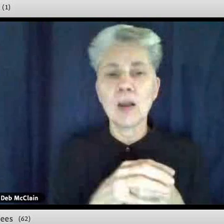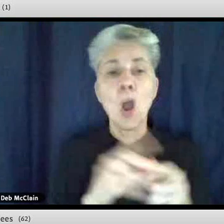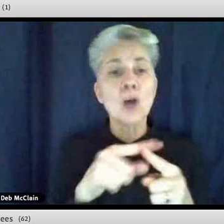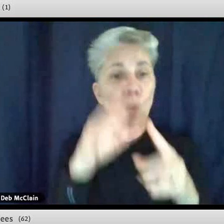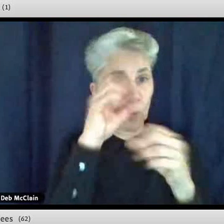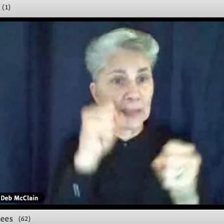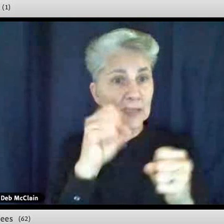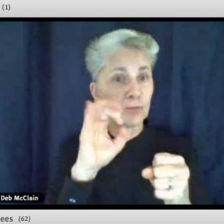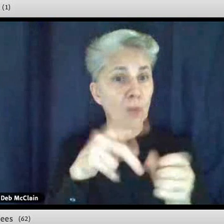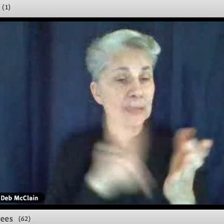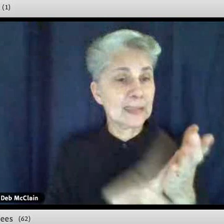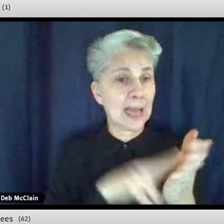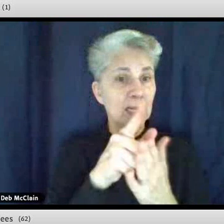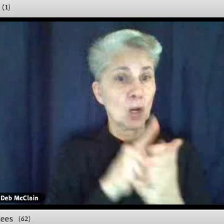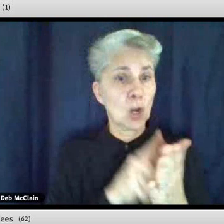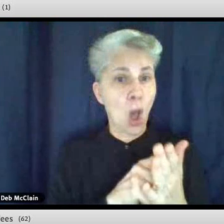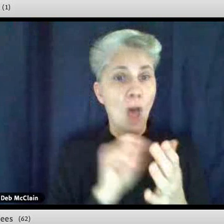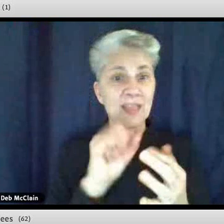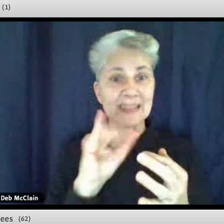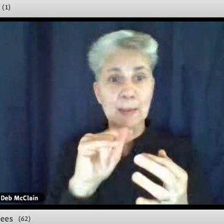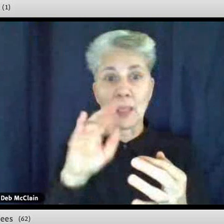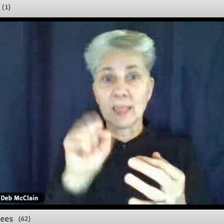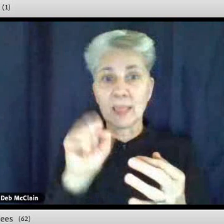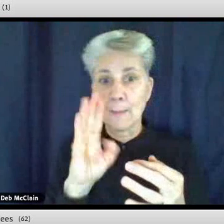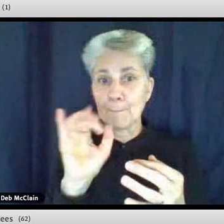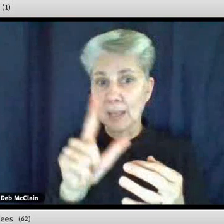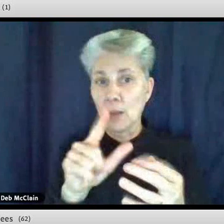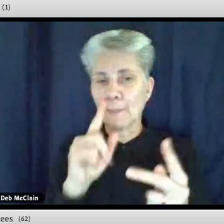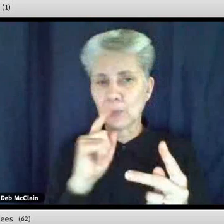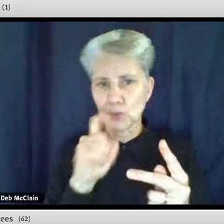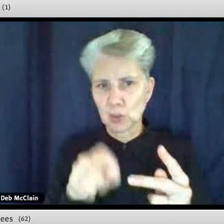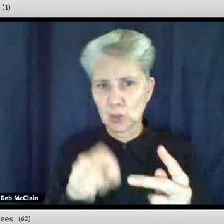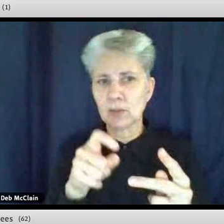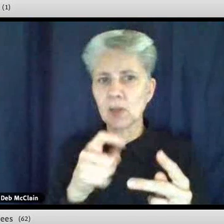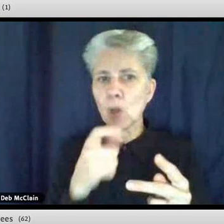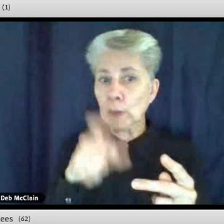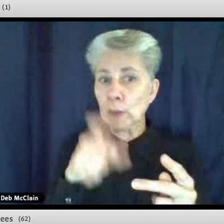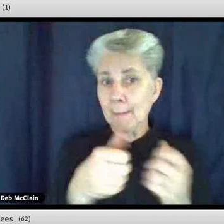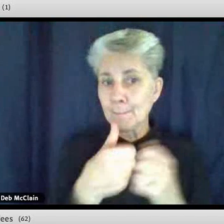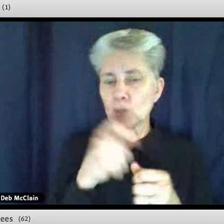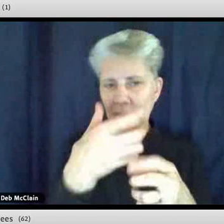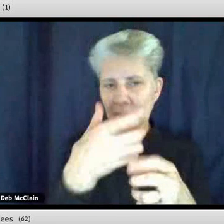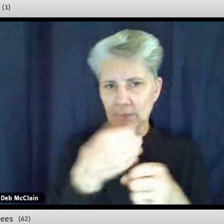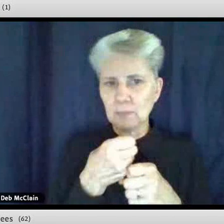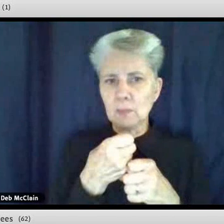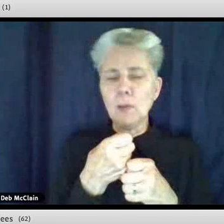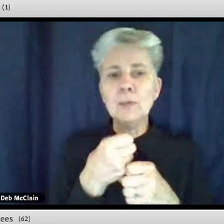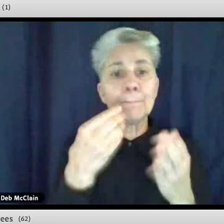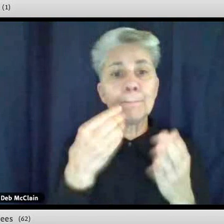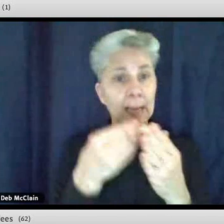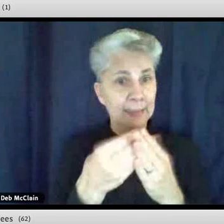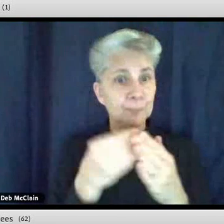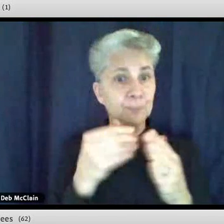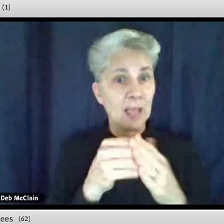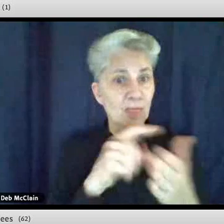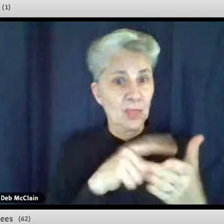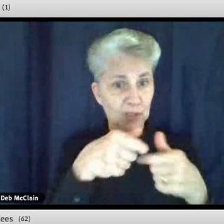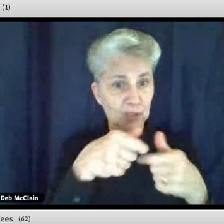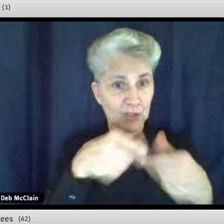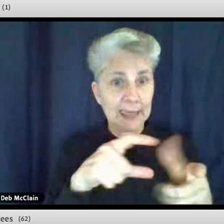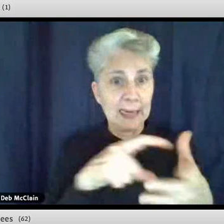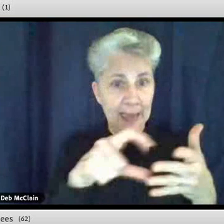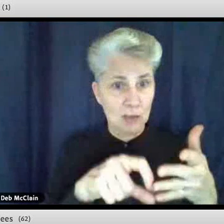they're mass producing those. Also, President Trump signed into law the stimulus bill, so people